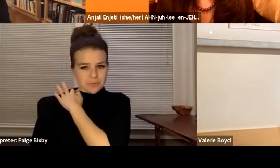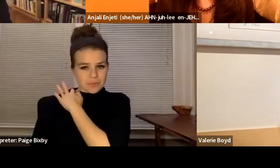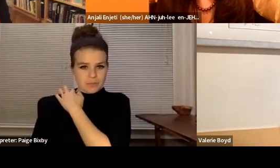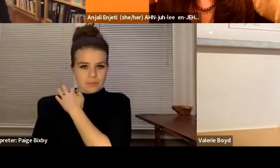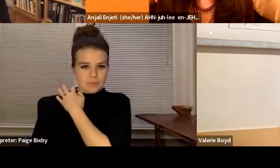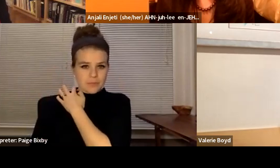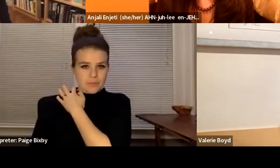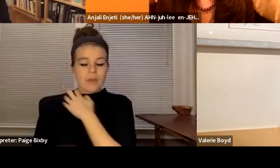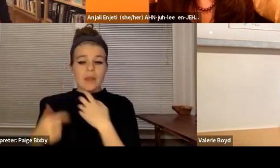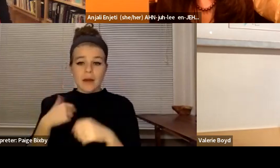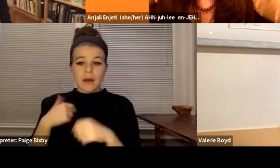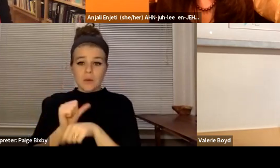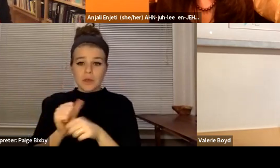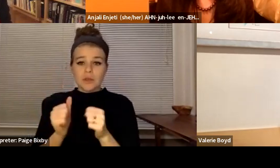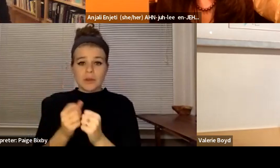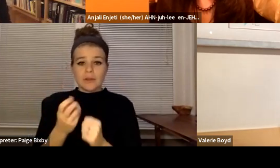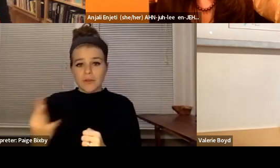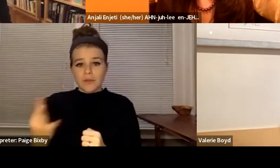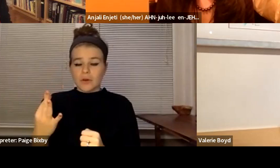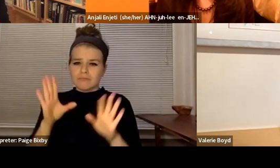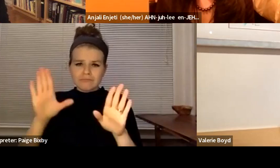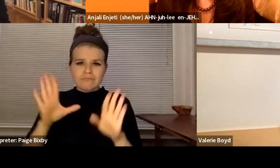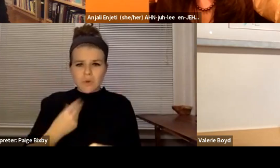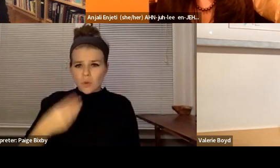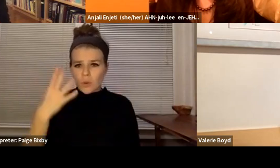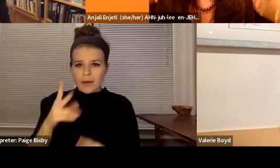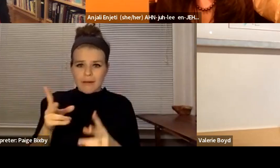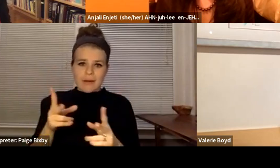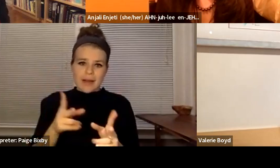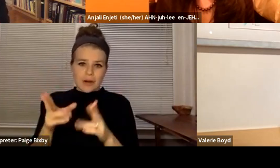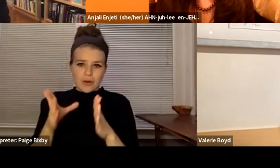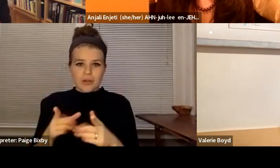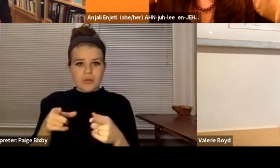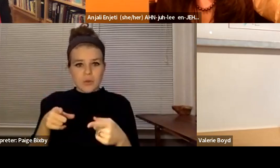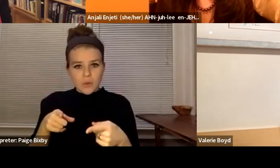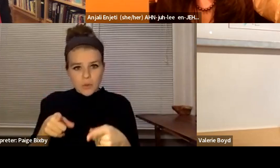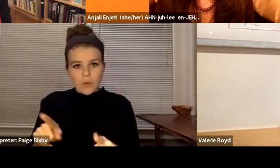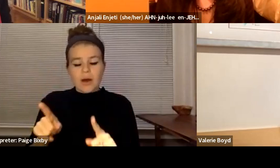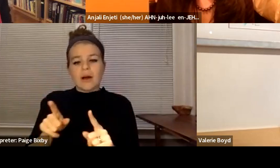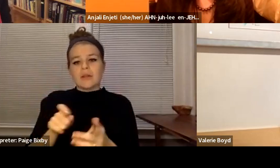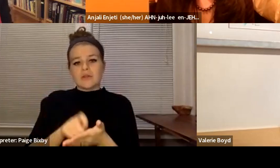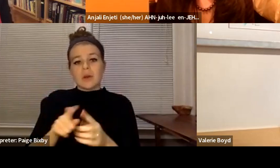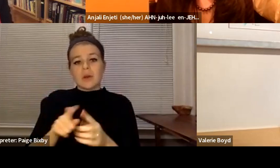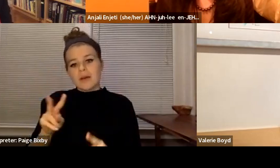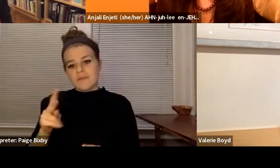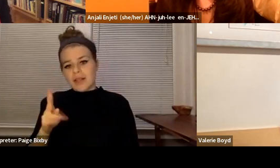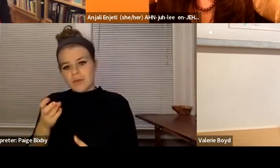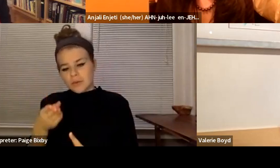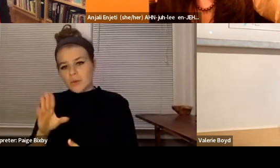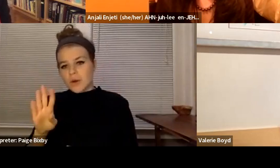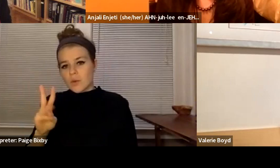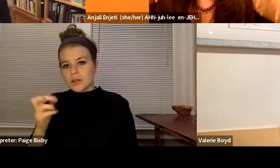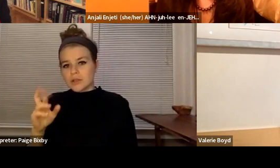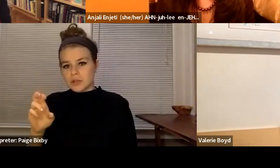saying I worked with several excellent white editors when I was publishing in literary journals. However, you, Valerie, and Walter Biggins were the first